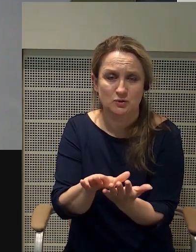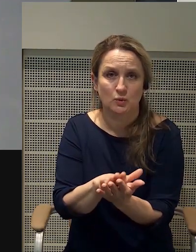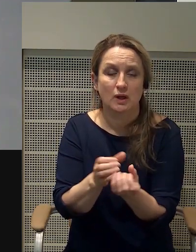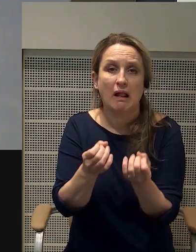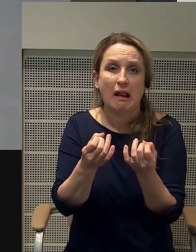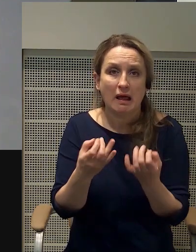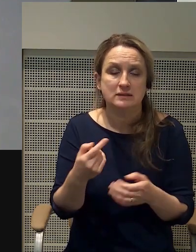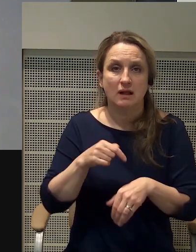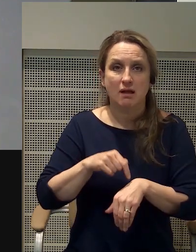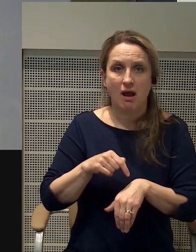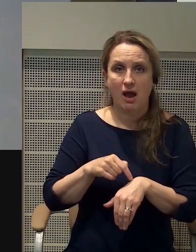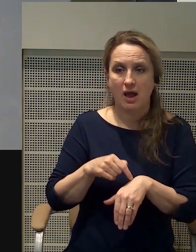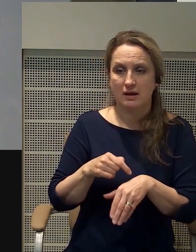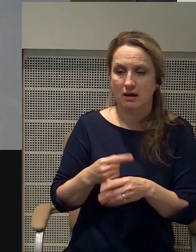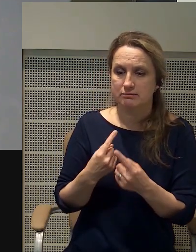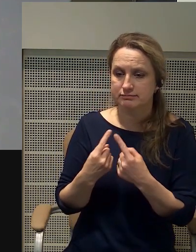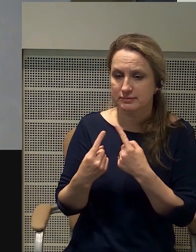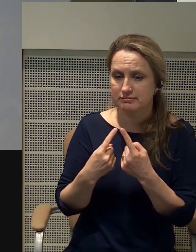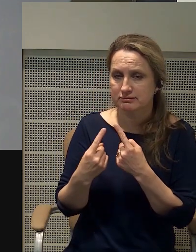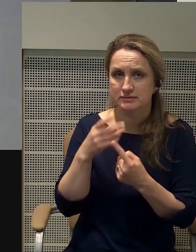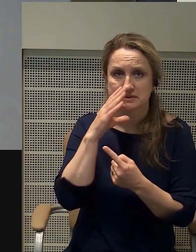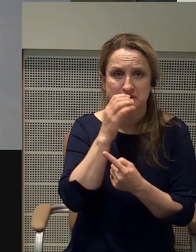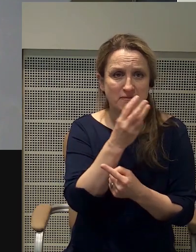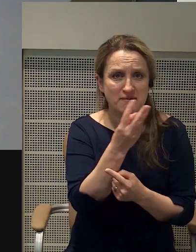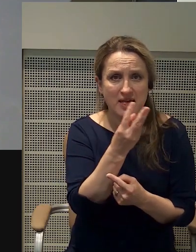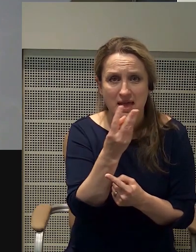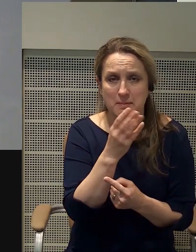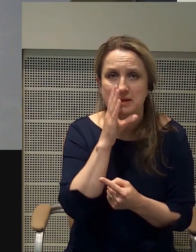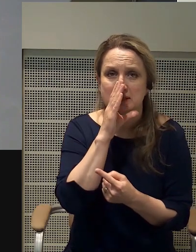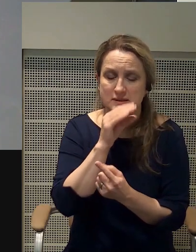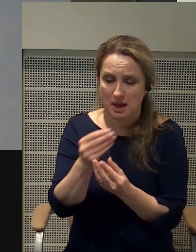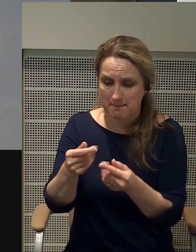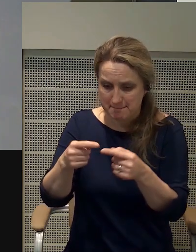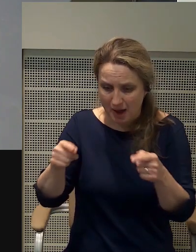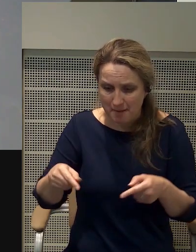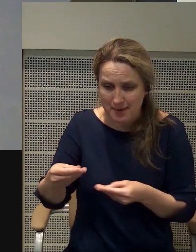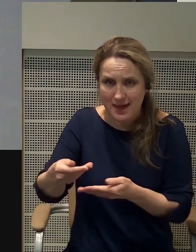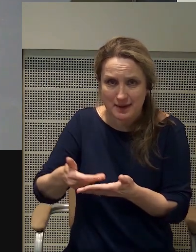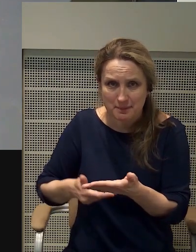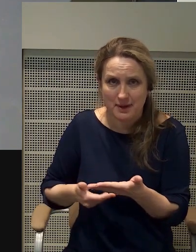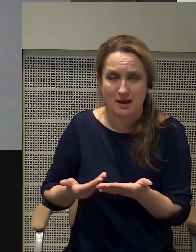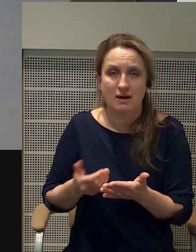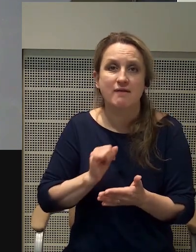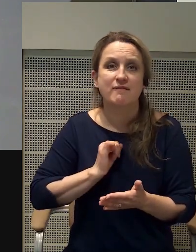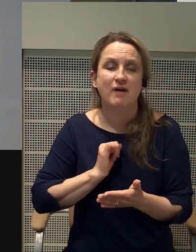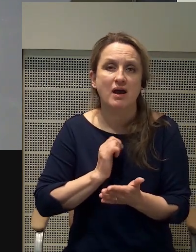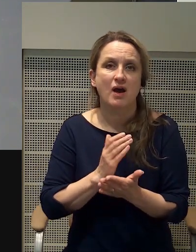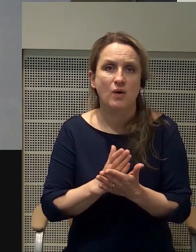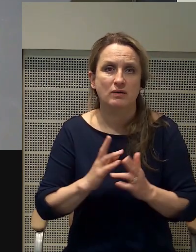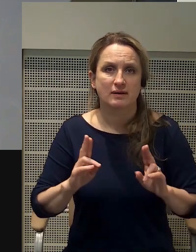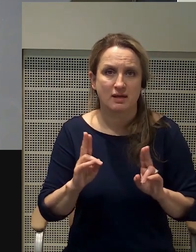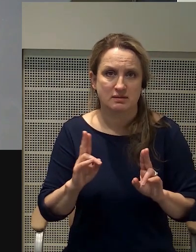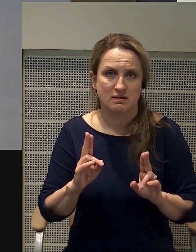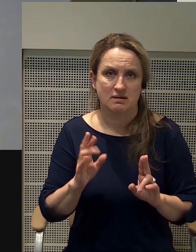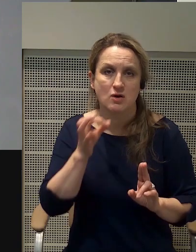online. You need experienced psychologists who can do the analysis and discuss it, but it's